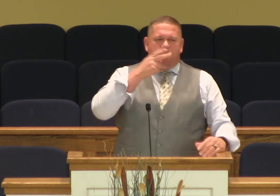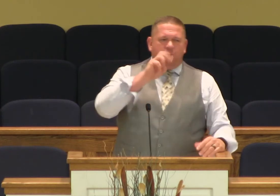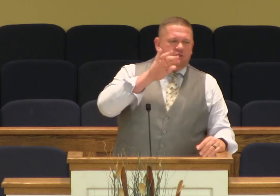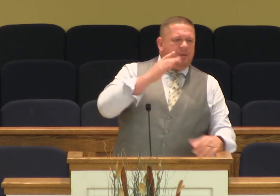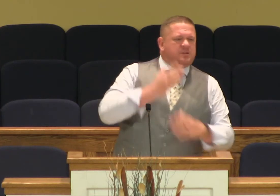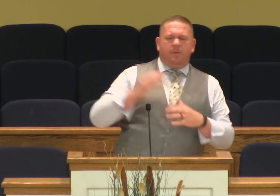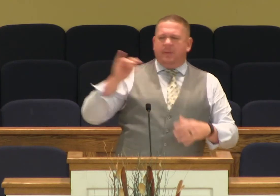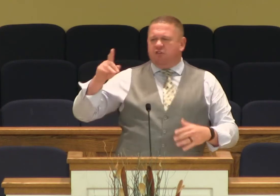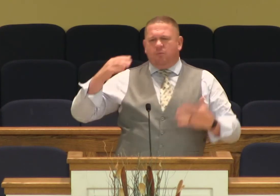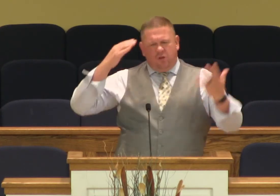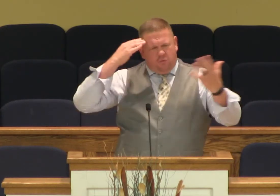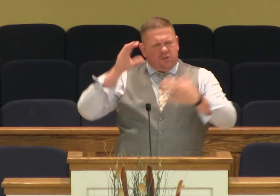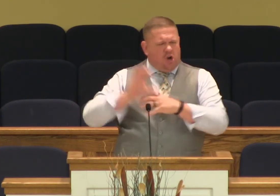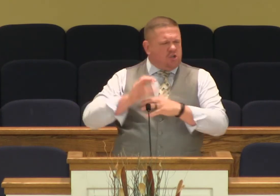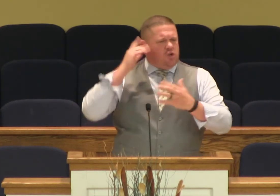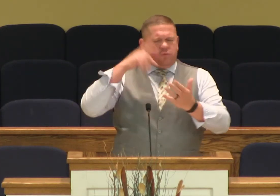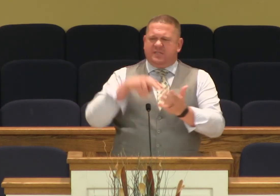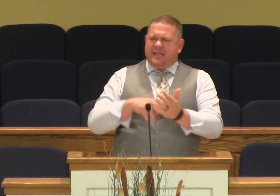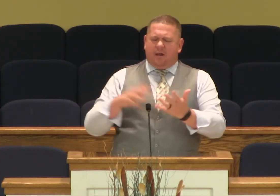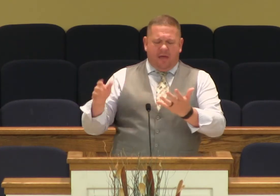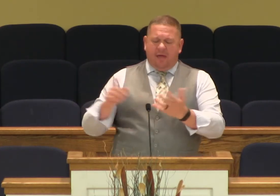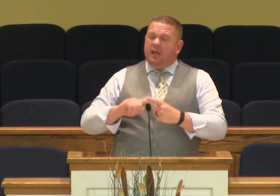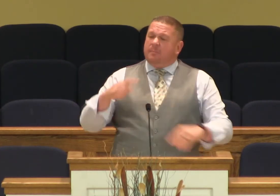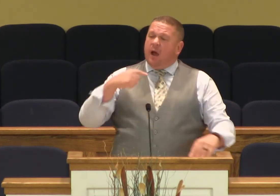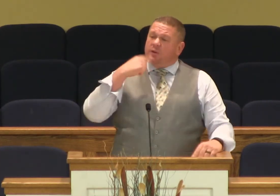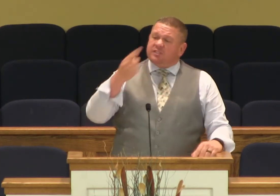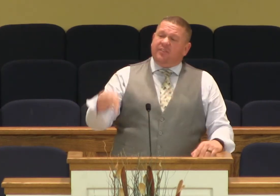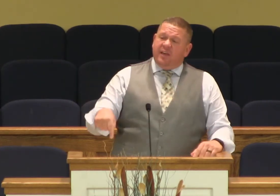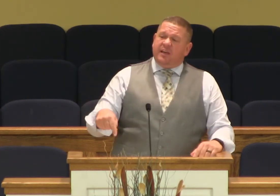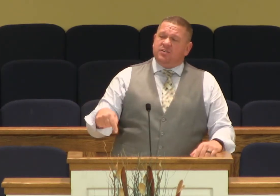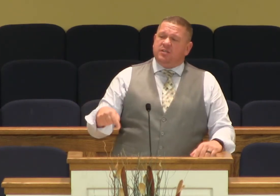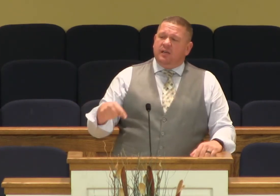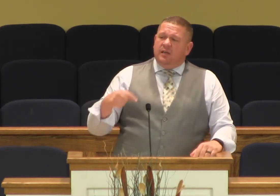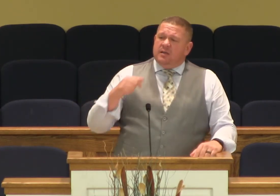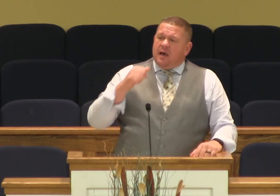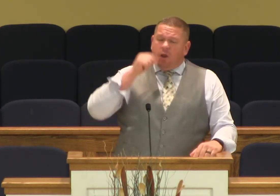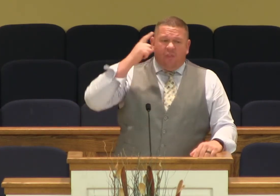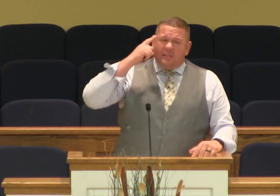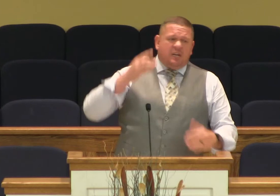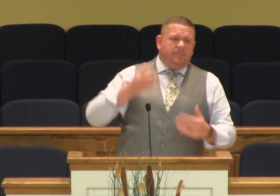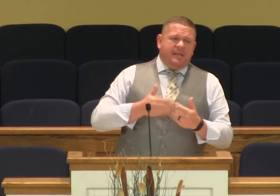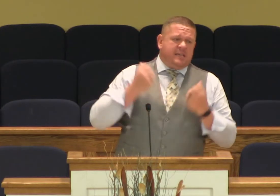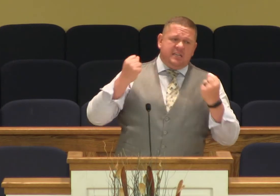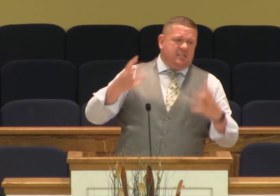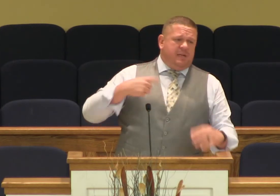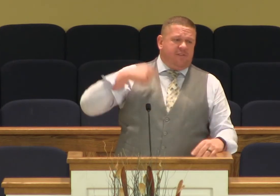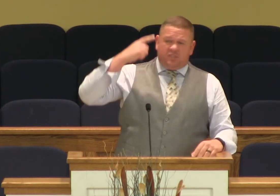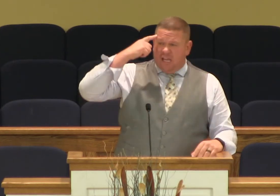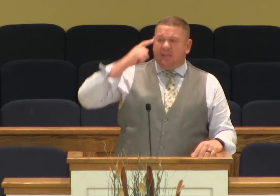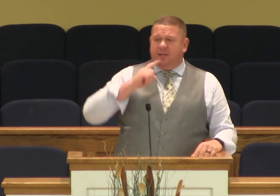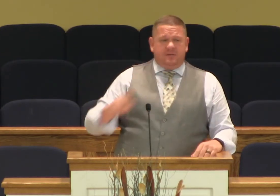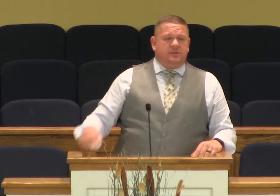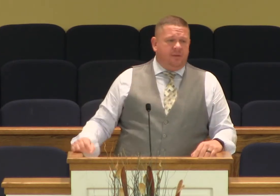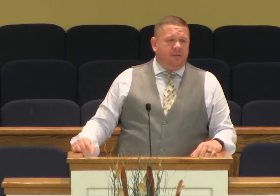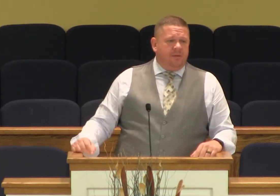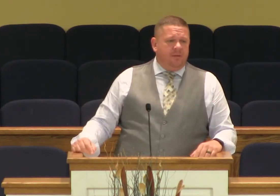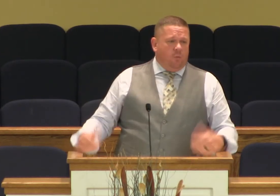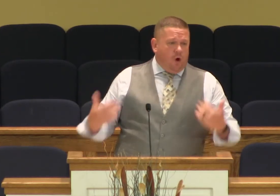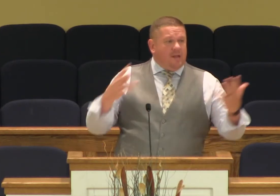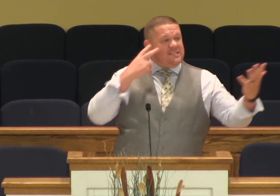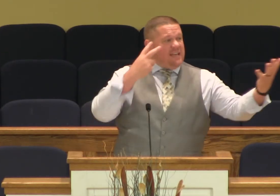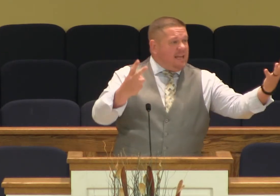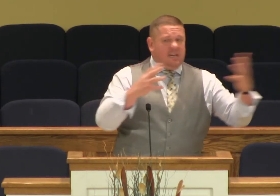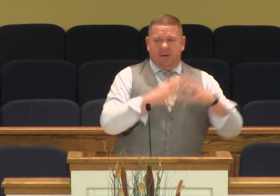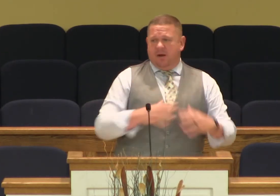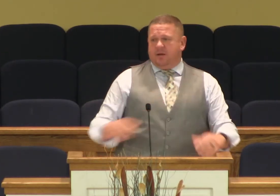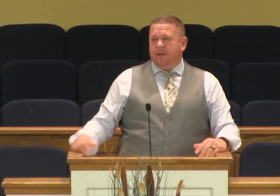Some people are pre-trib, some are mid-trib. The church knows where we stand on that. But I will say this. I don't think it's going to be as easy as many of us think it is. We're